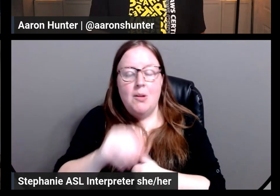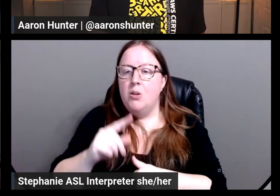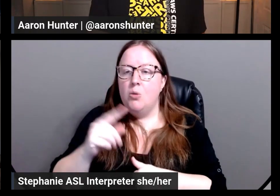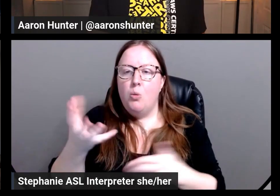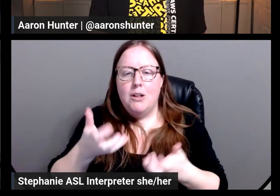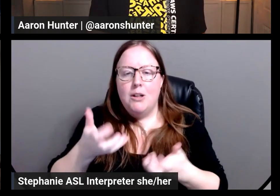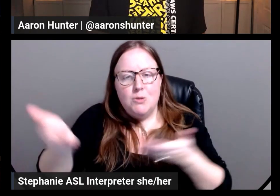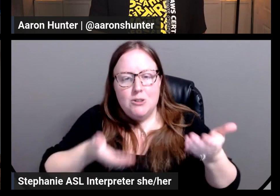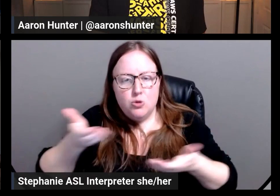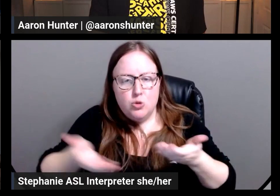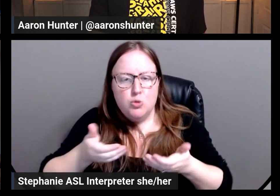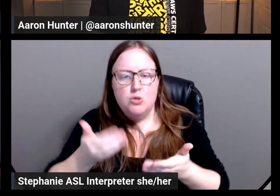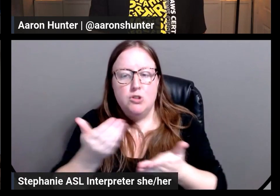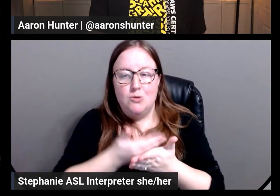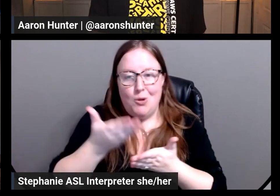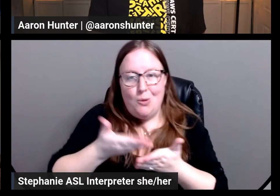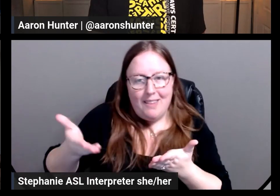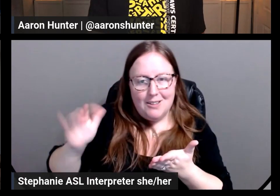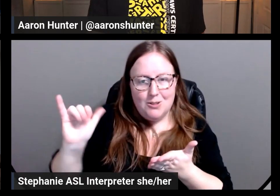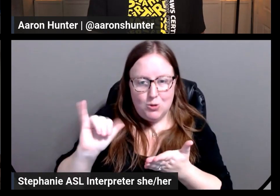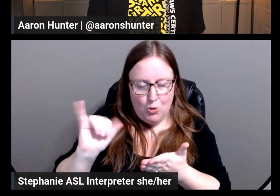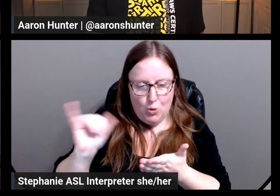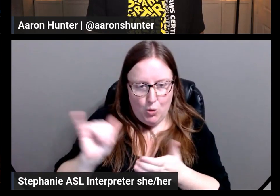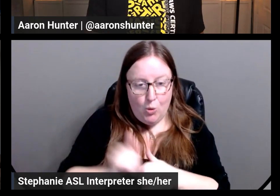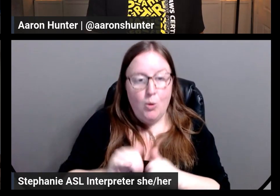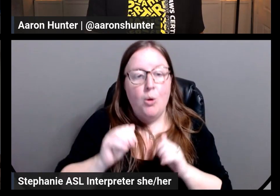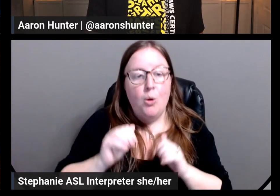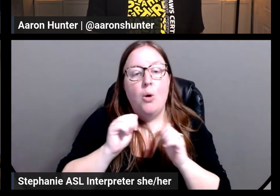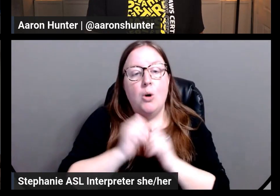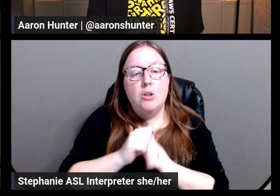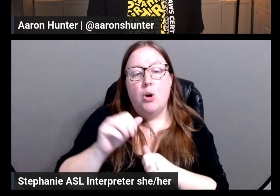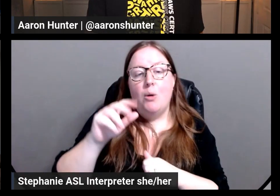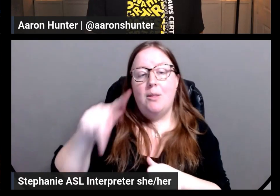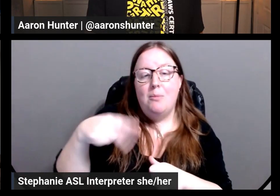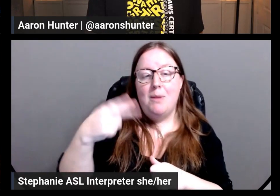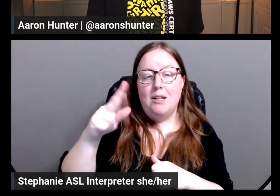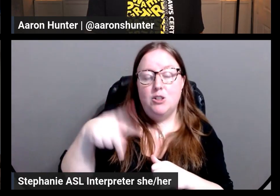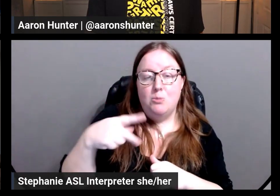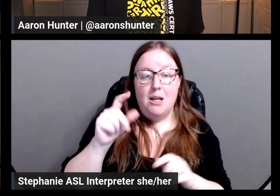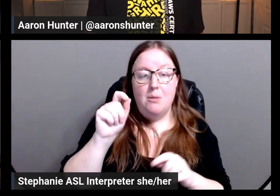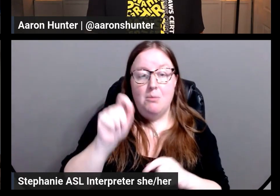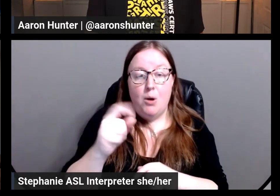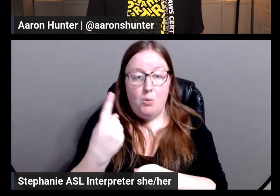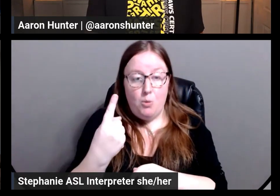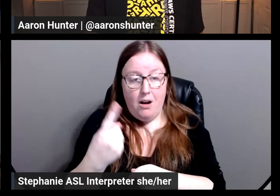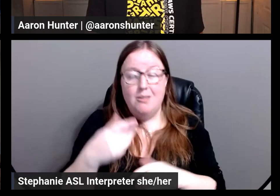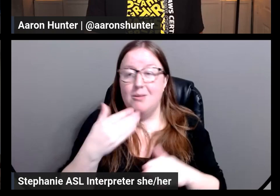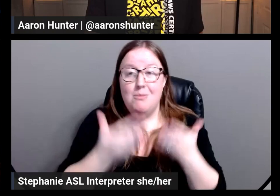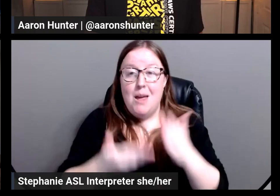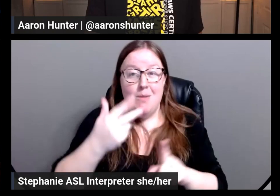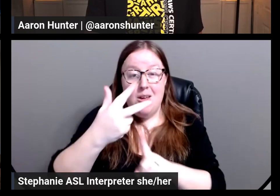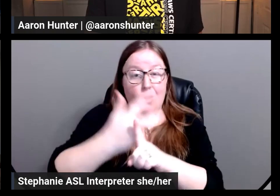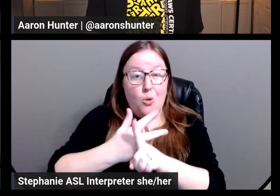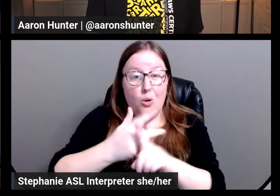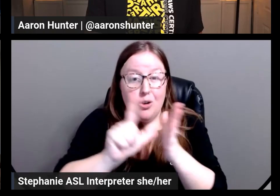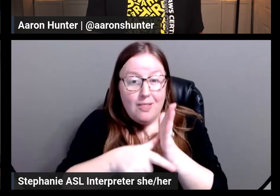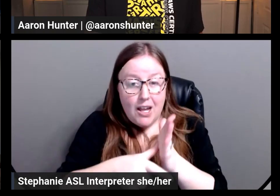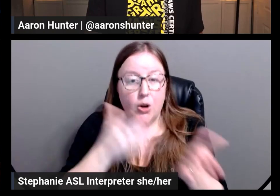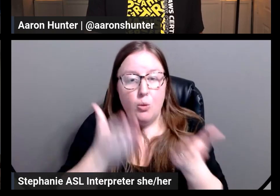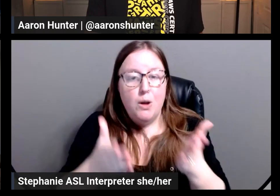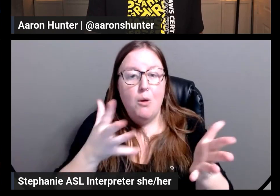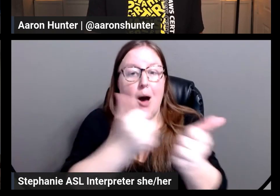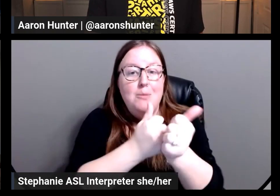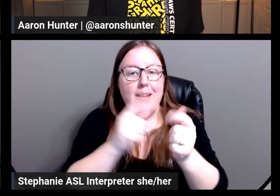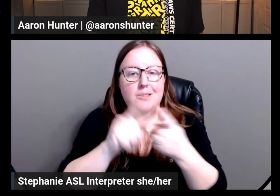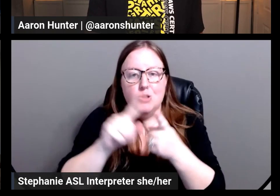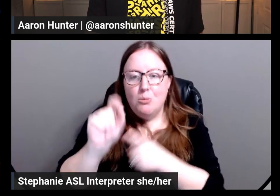ones. So right now we ship with PHP 8.1. In a future quarterly release, we may update that to PHP 8.2